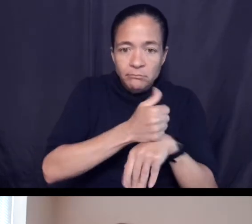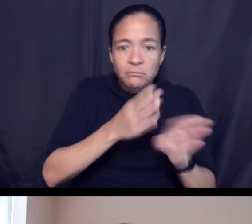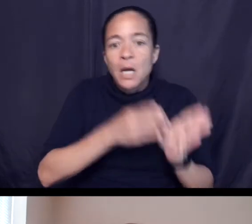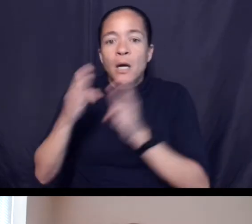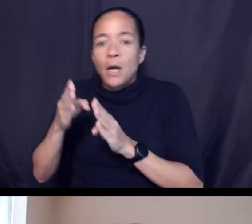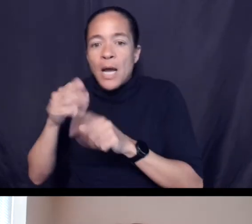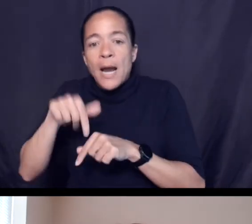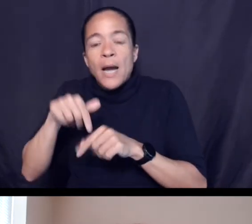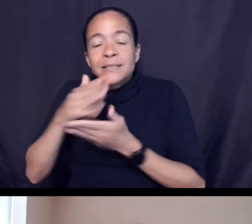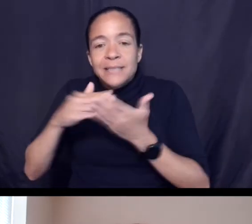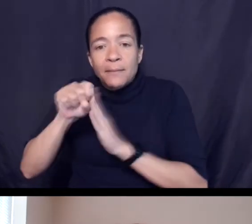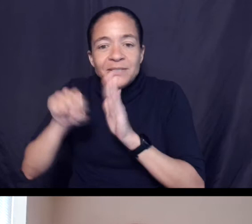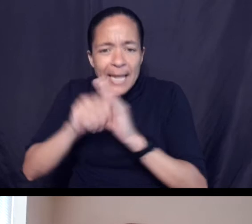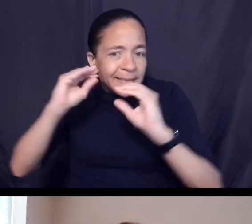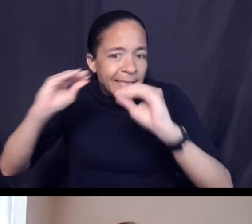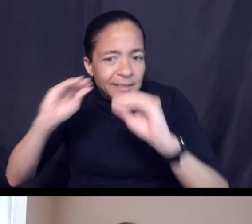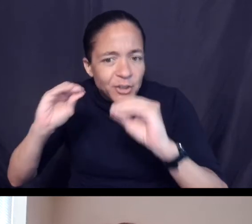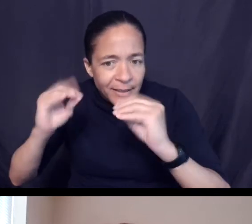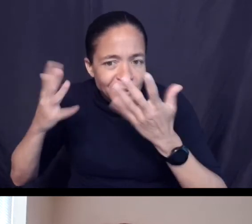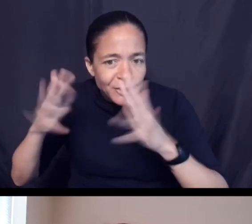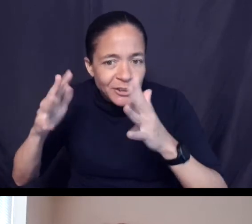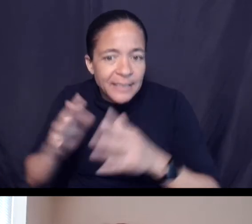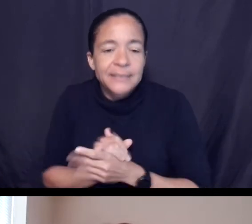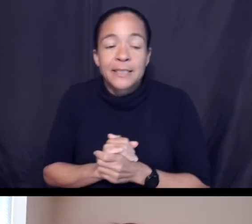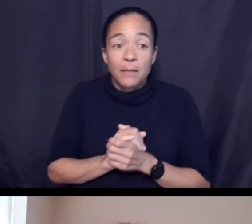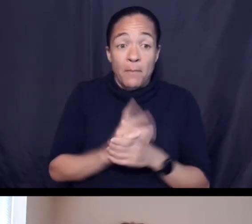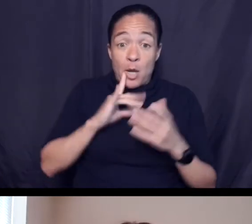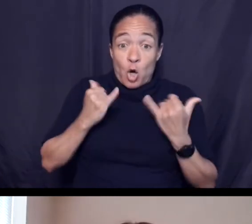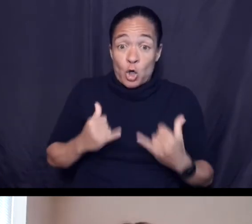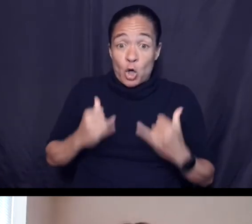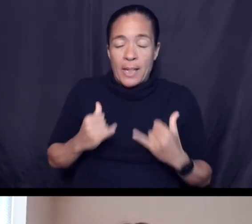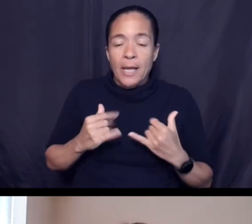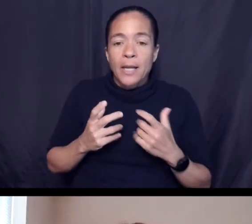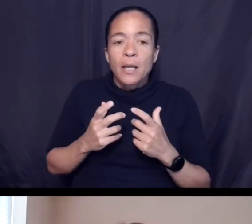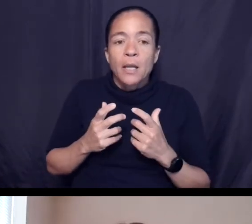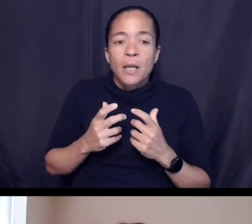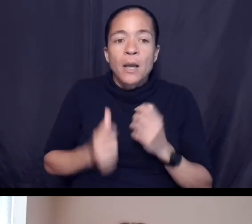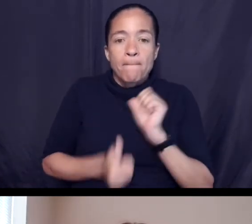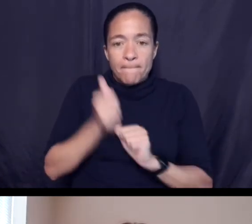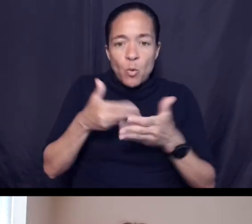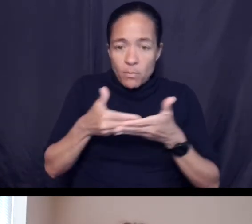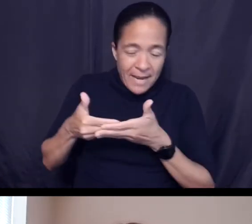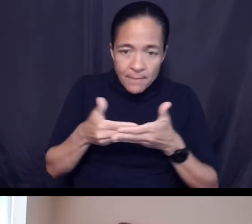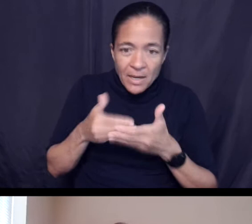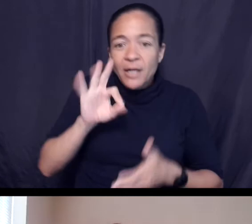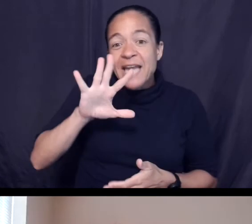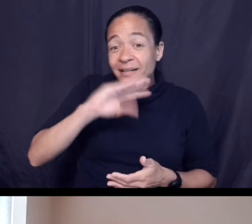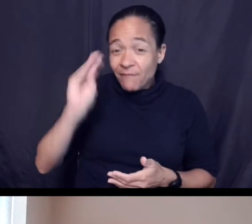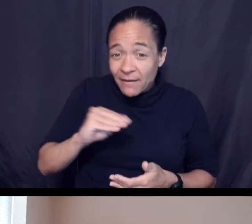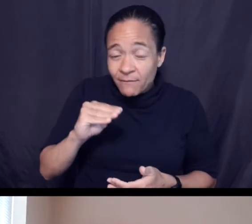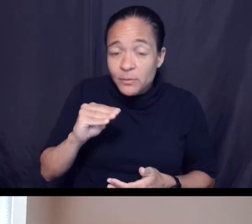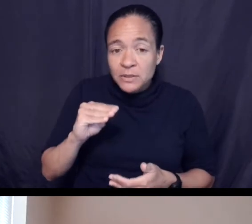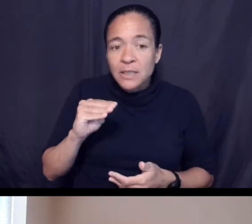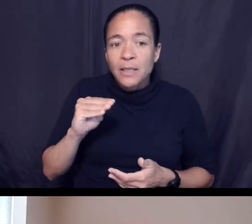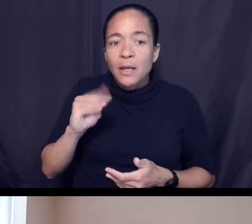there are all sorts of different things happening right now. But currently in the United States, most infants, more than 95% of infants who are born